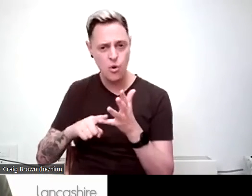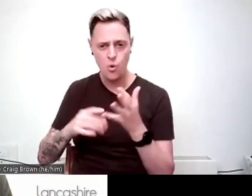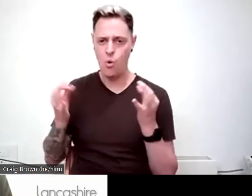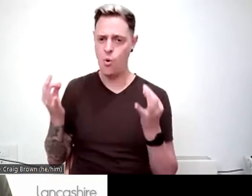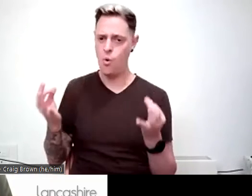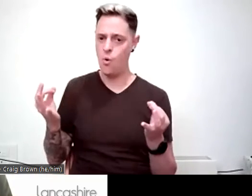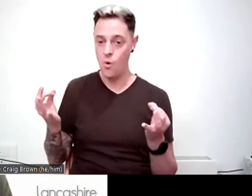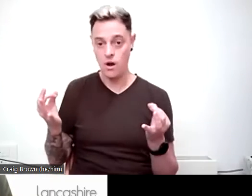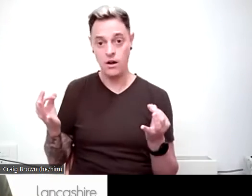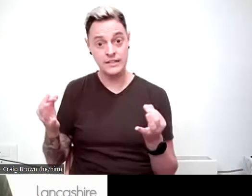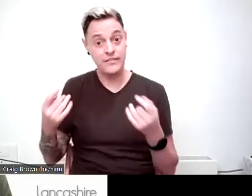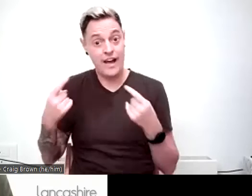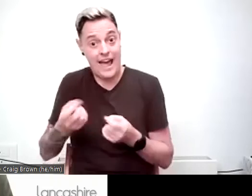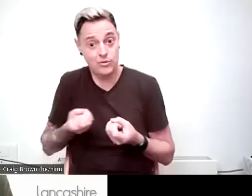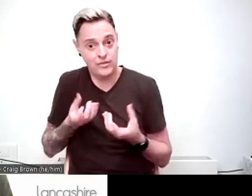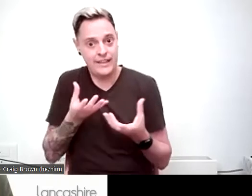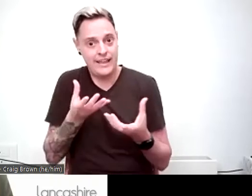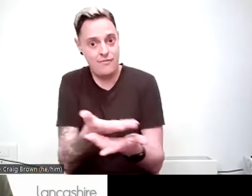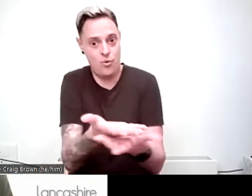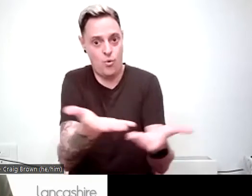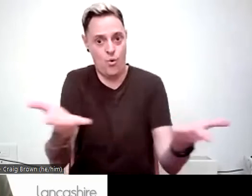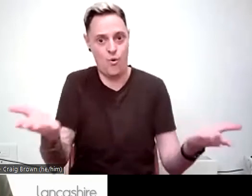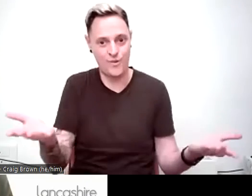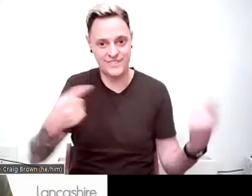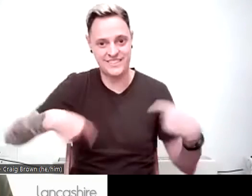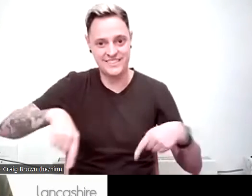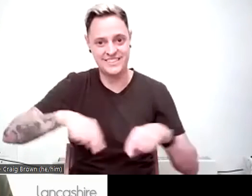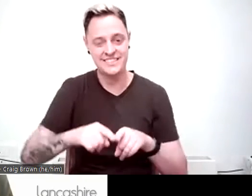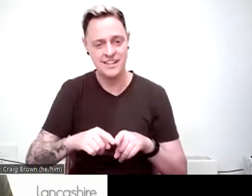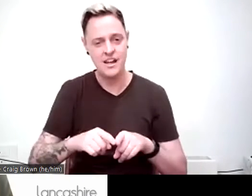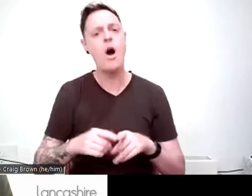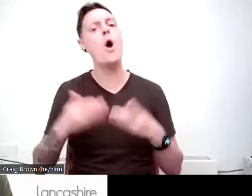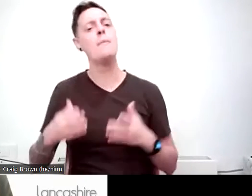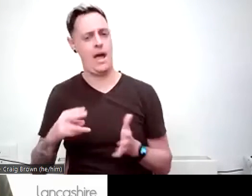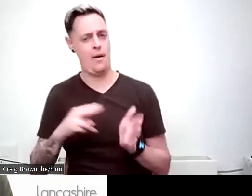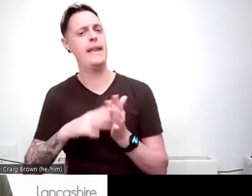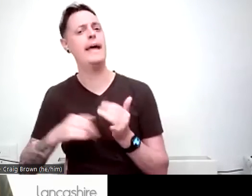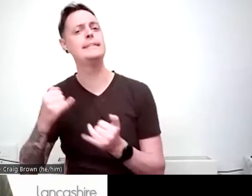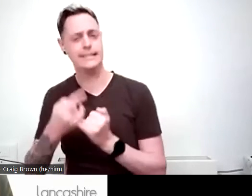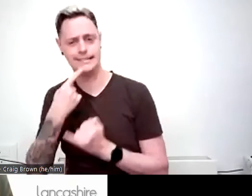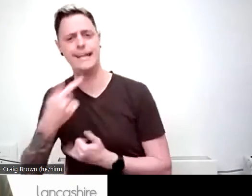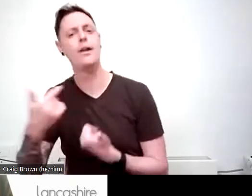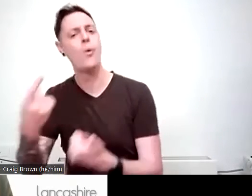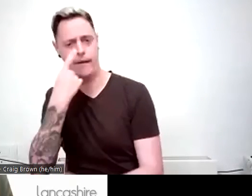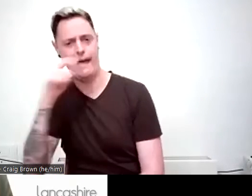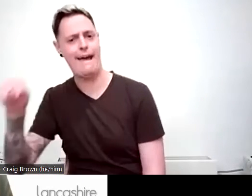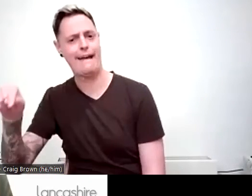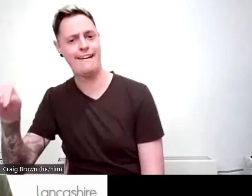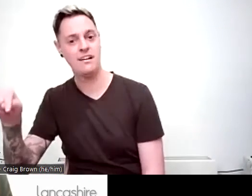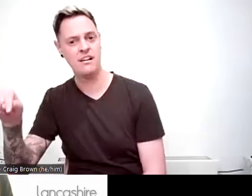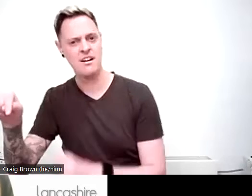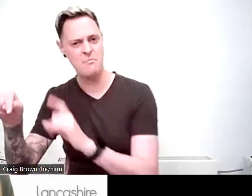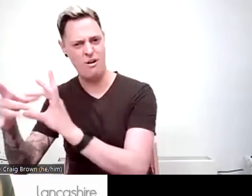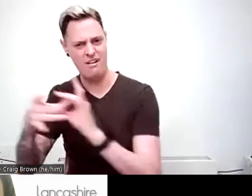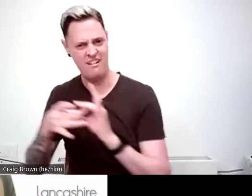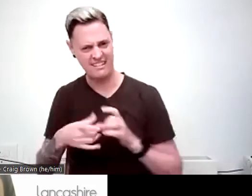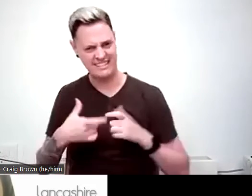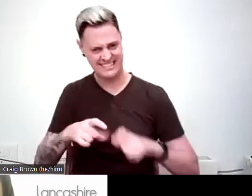it's the NHS has said it, okay, so I'm going to use it. Well, actually it's still yoga. Do you know what I mean?